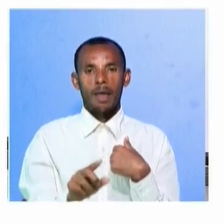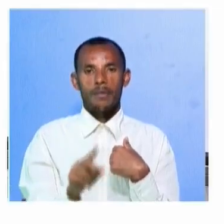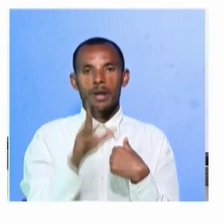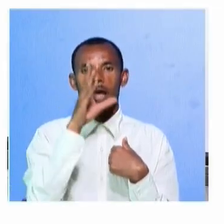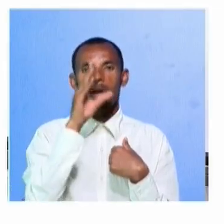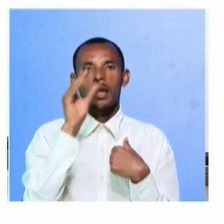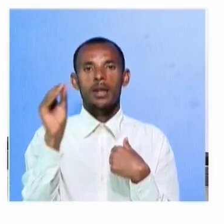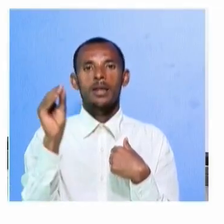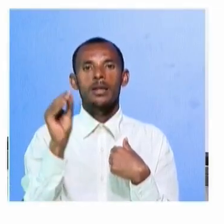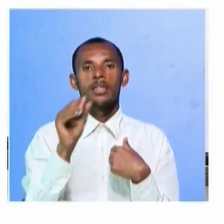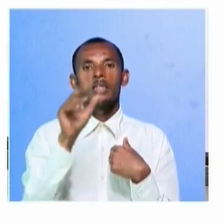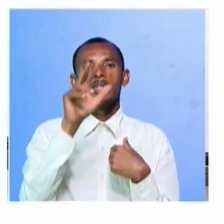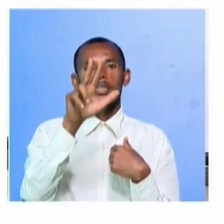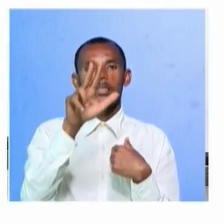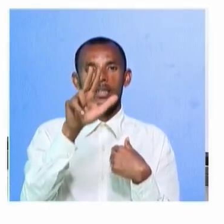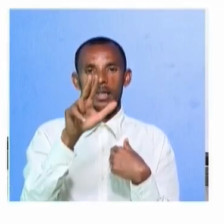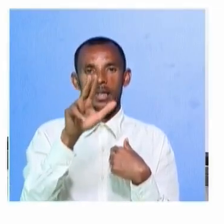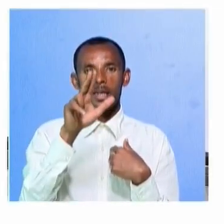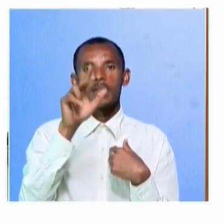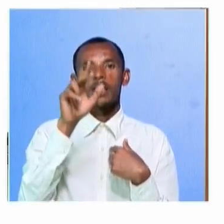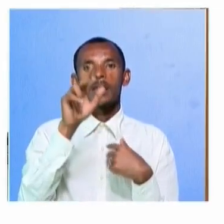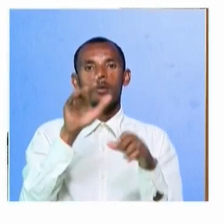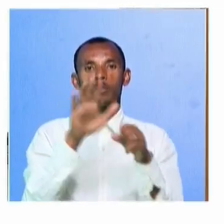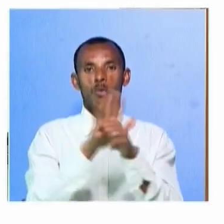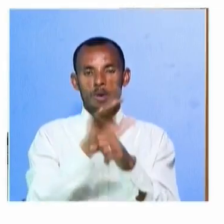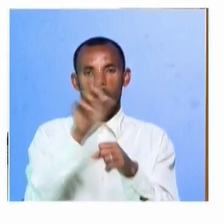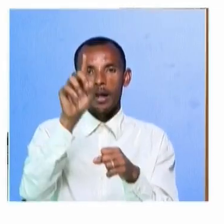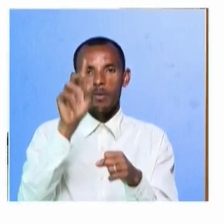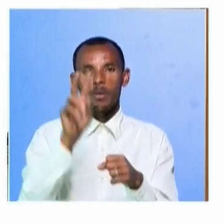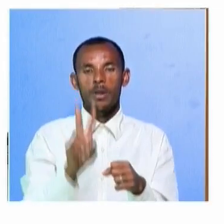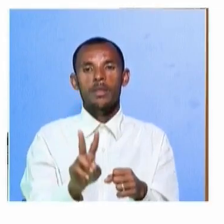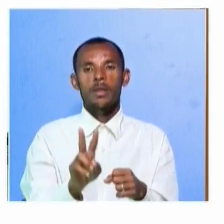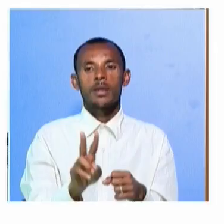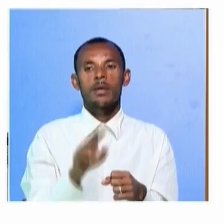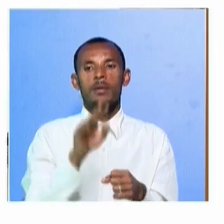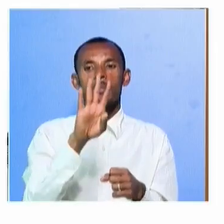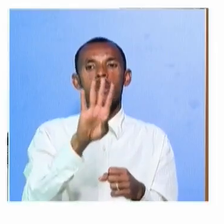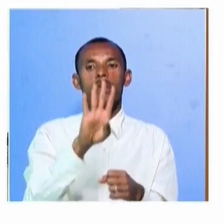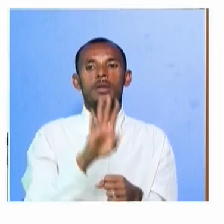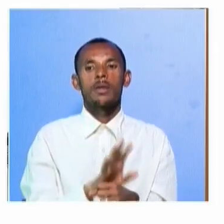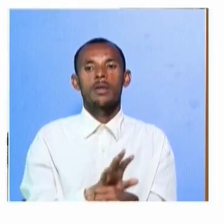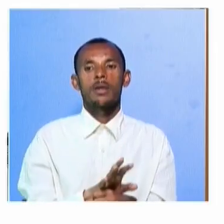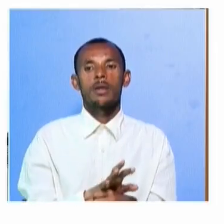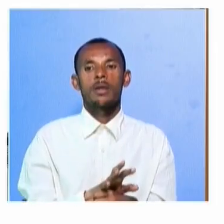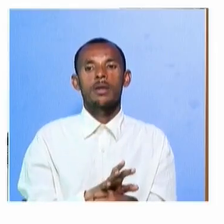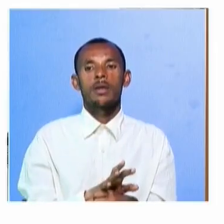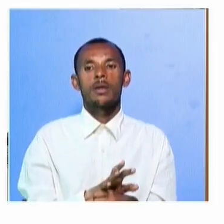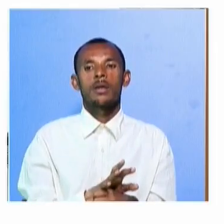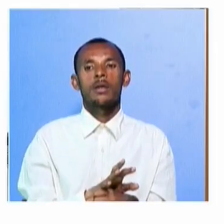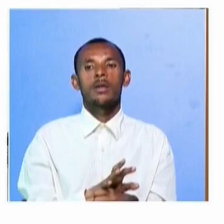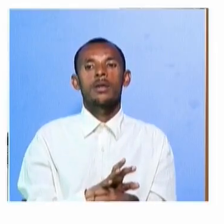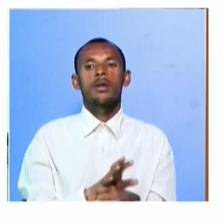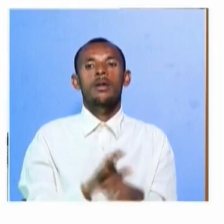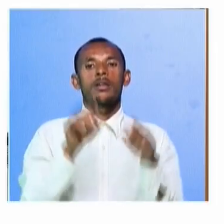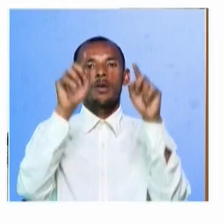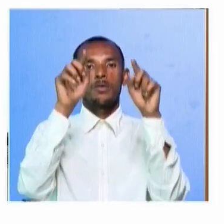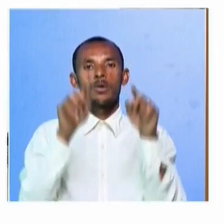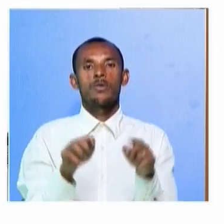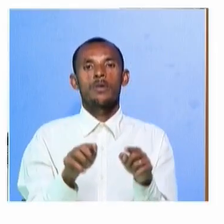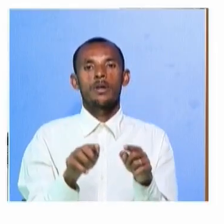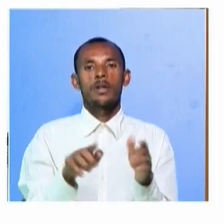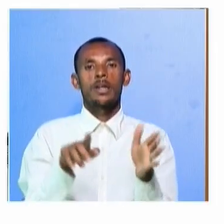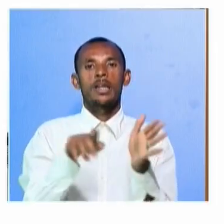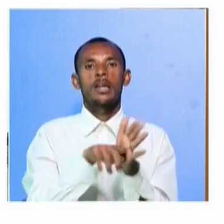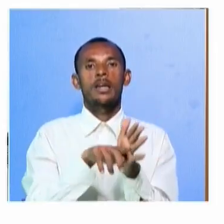and 3.5. In B part, the absolute value of